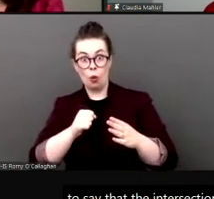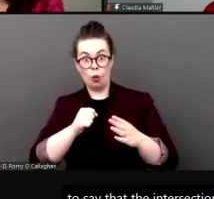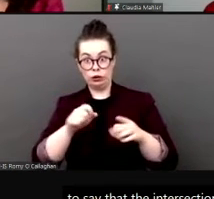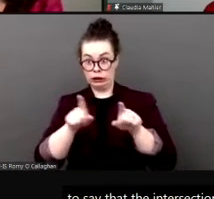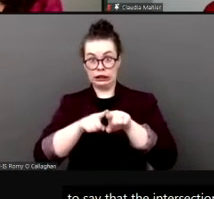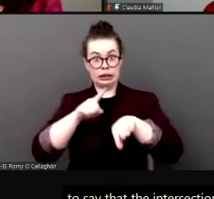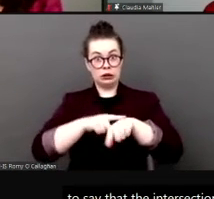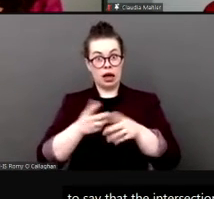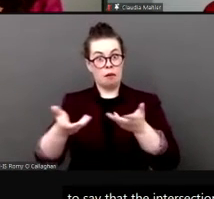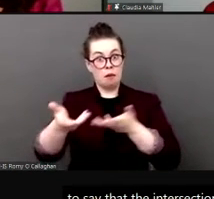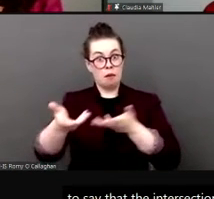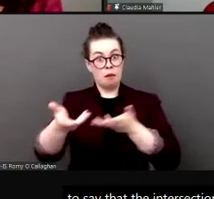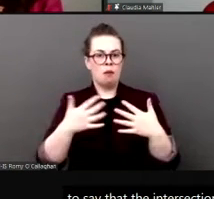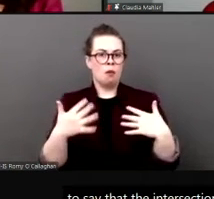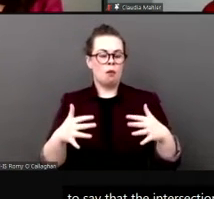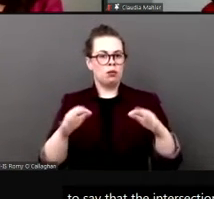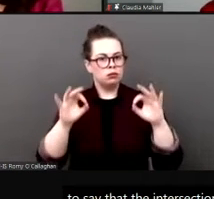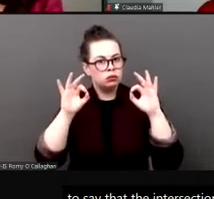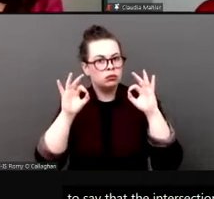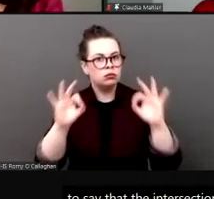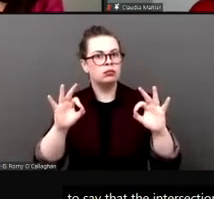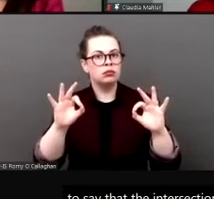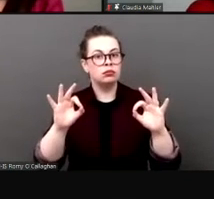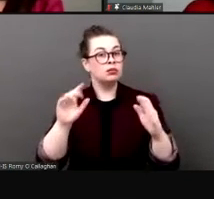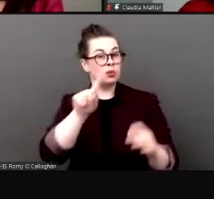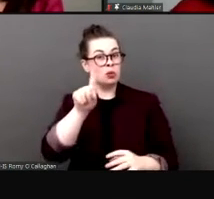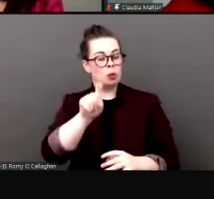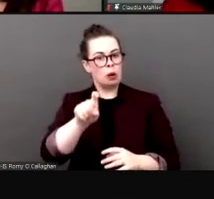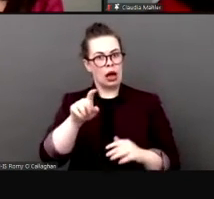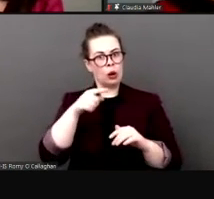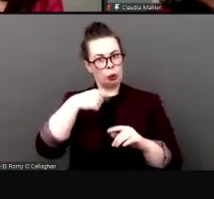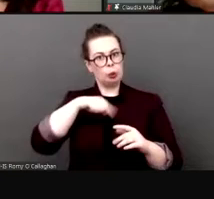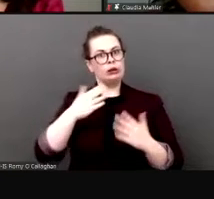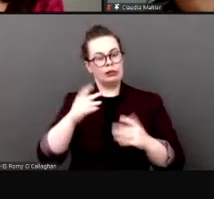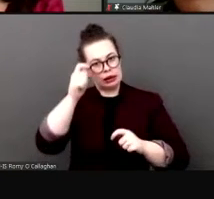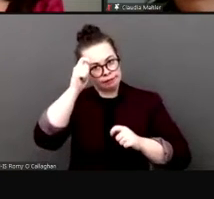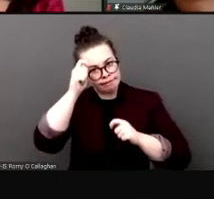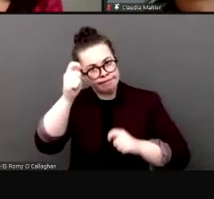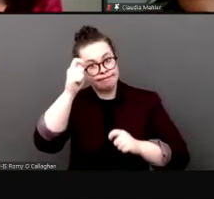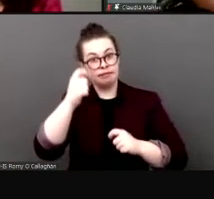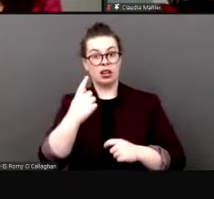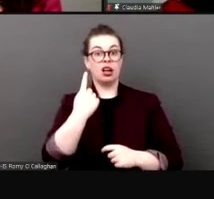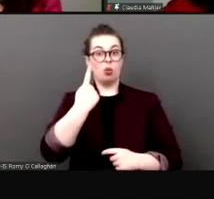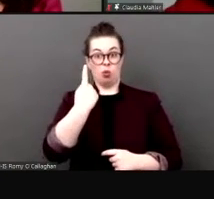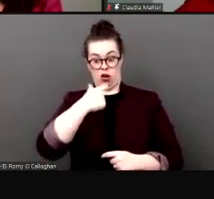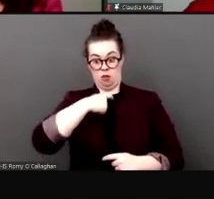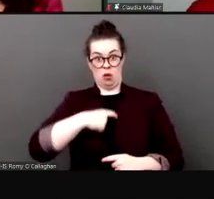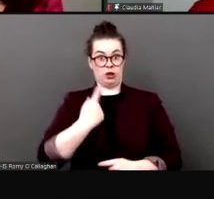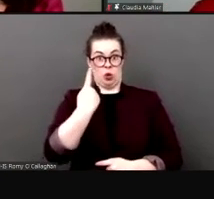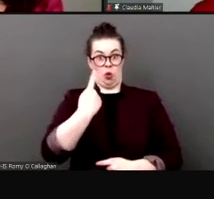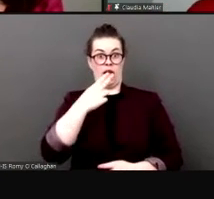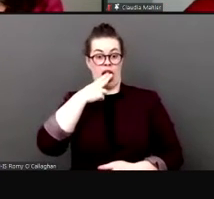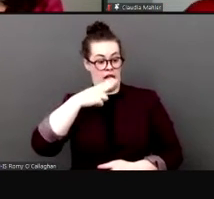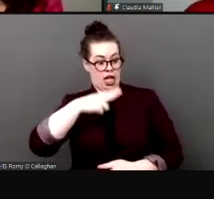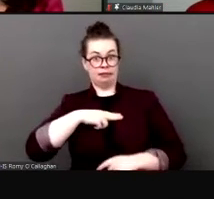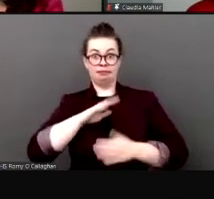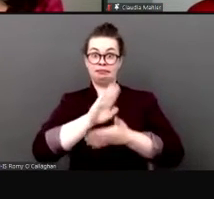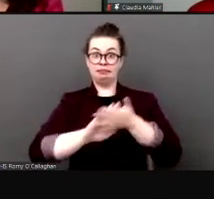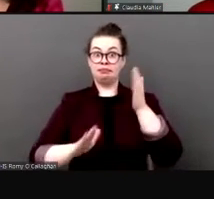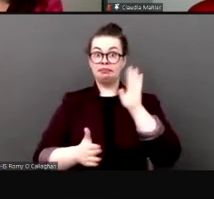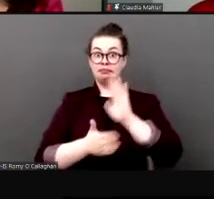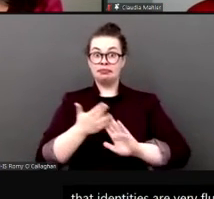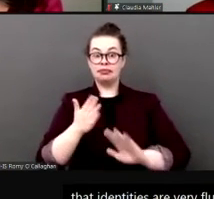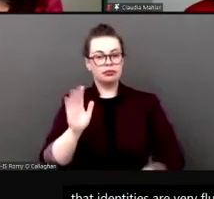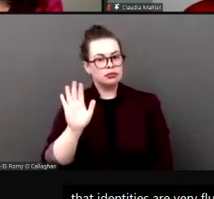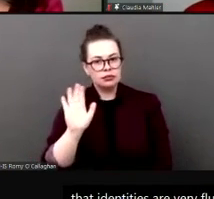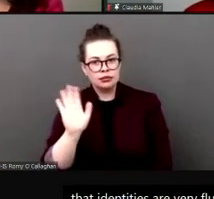that we're acknowledging that identities are very fluid. We're not born or stuck with one particular